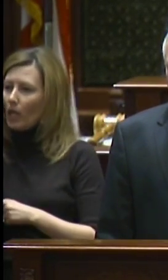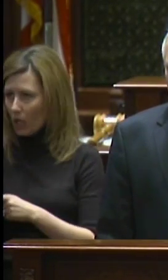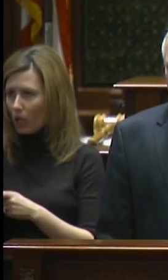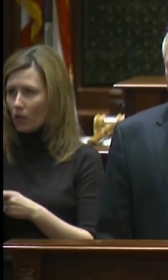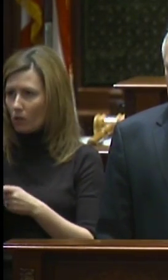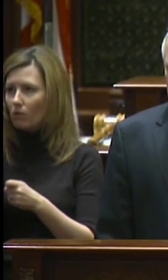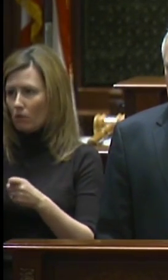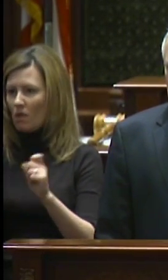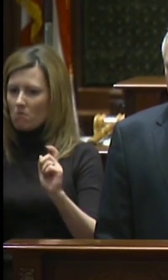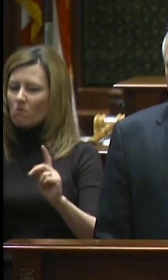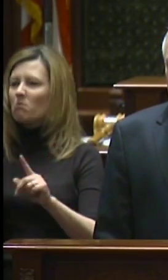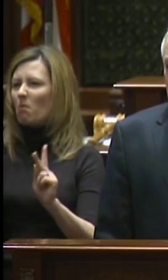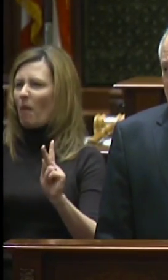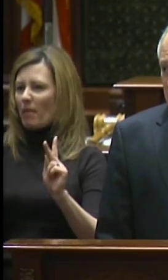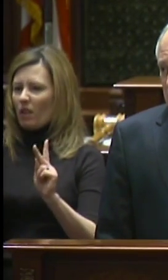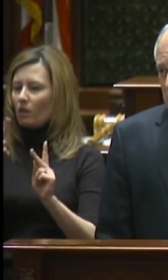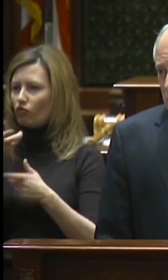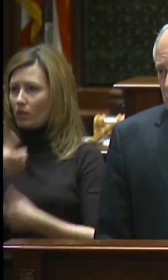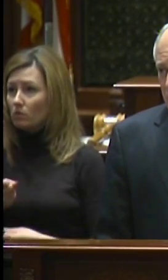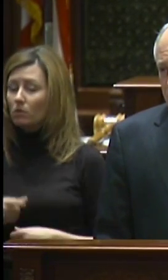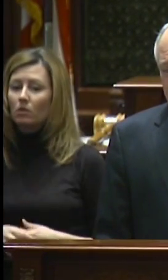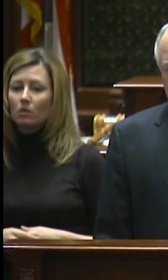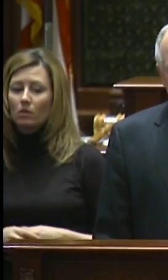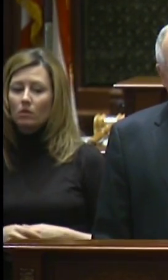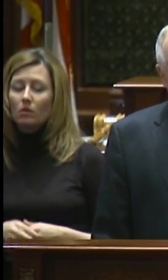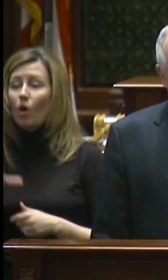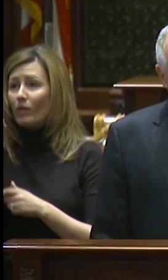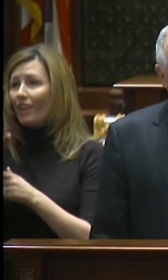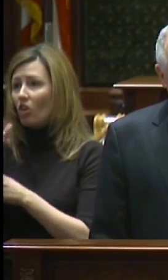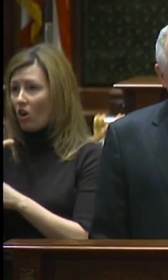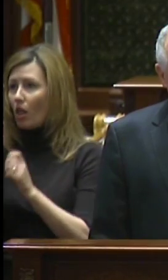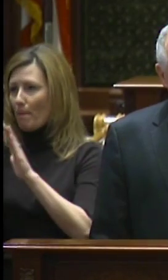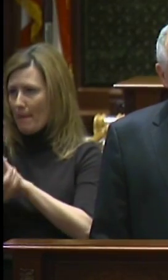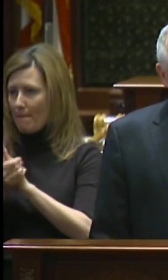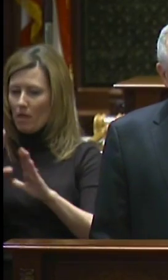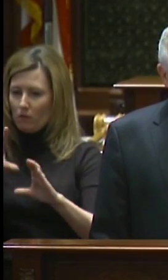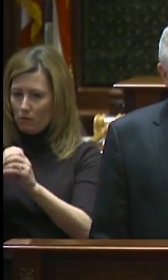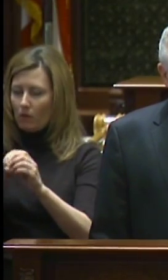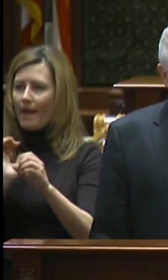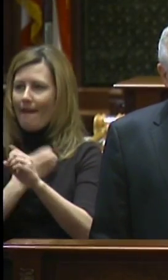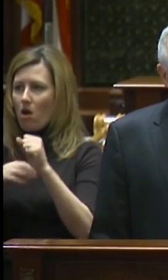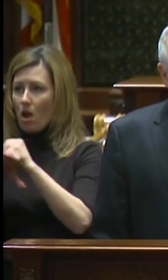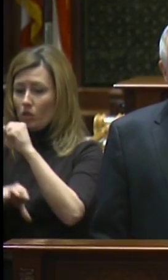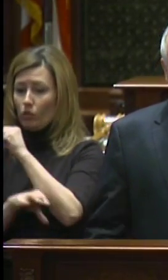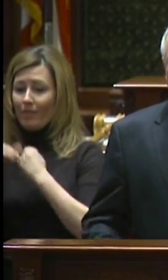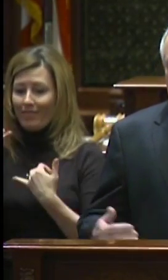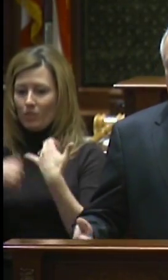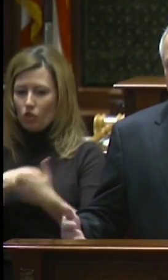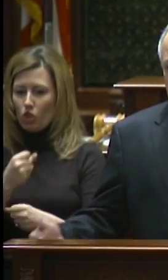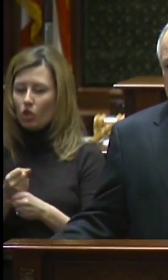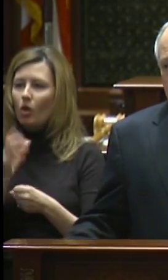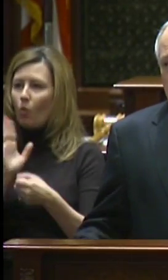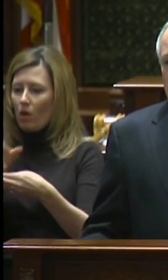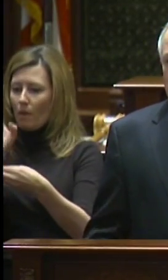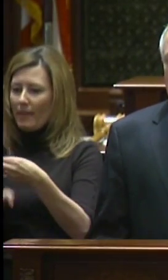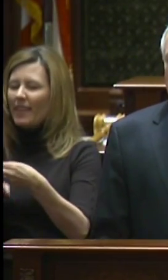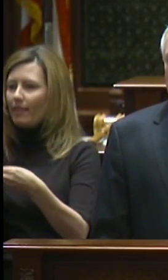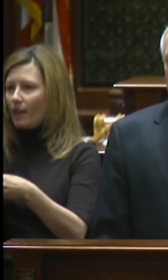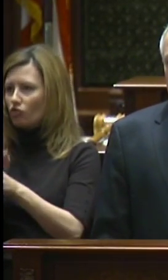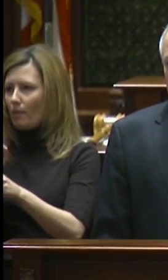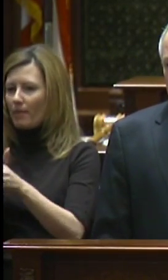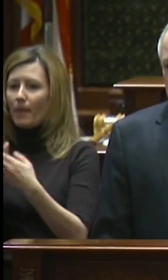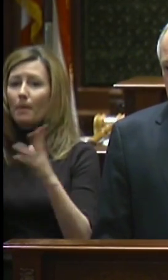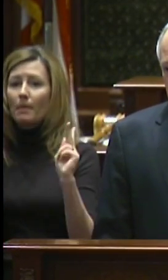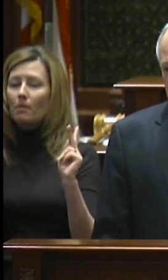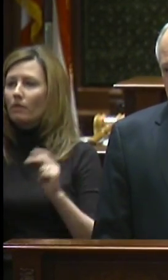enacting a recall amendment and an ethics initiative into our Constitution this year will complete the job that the